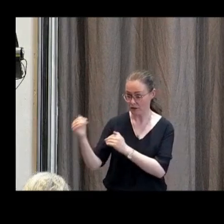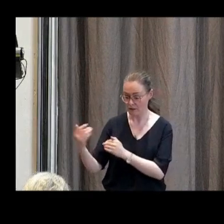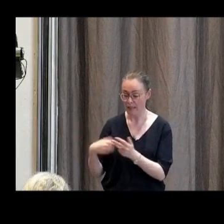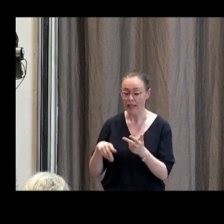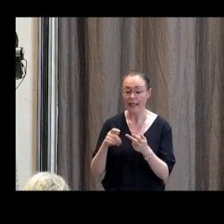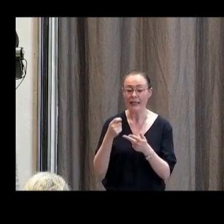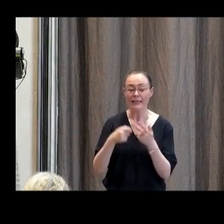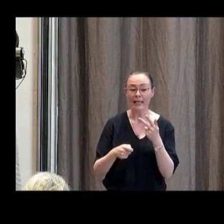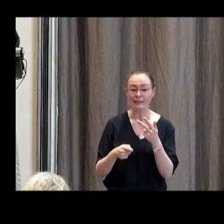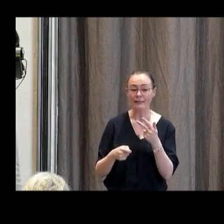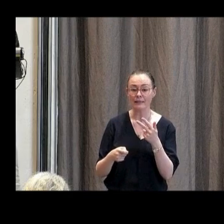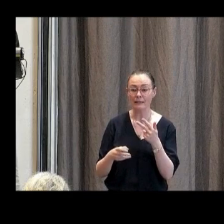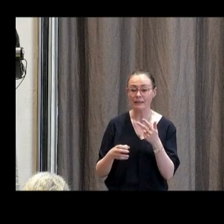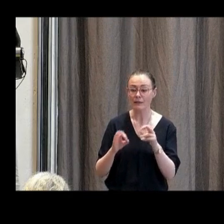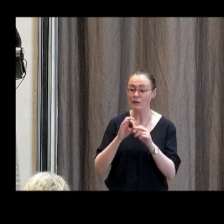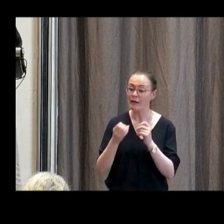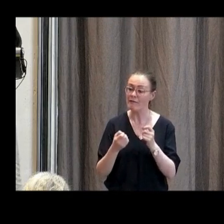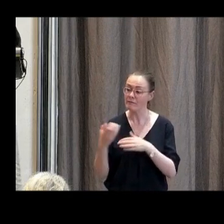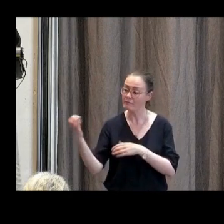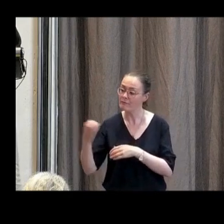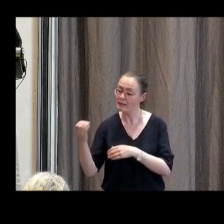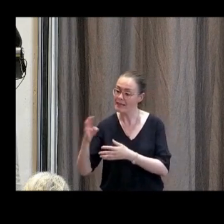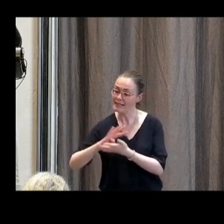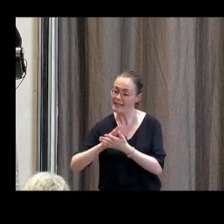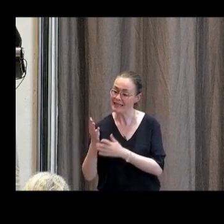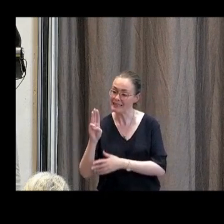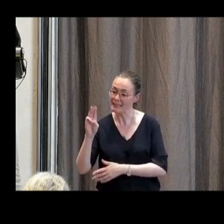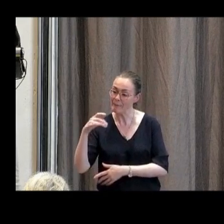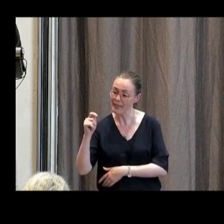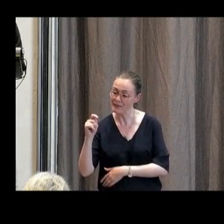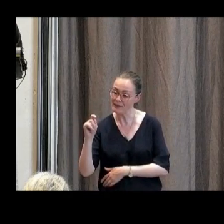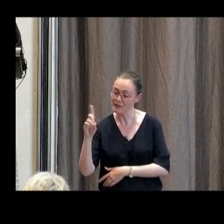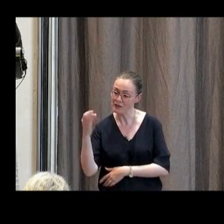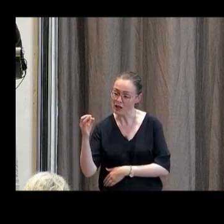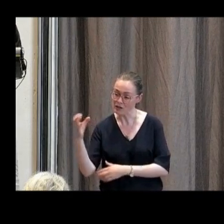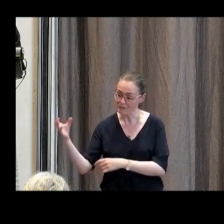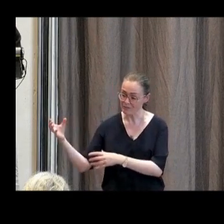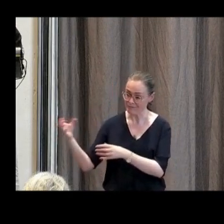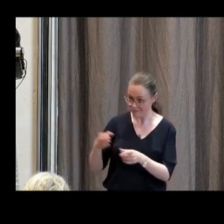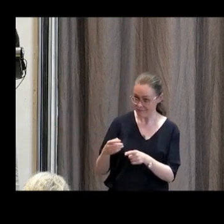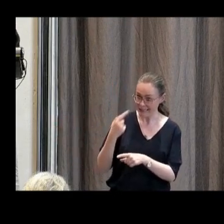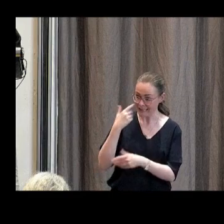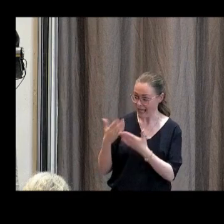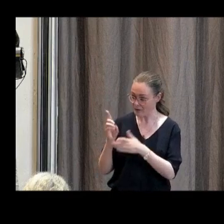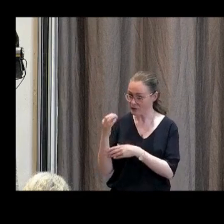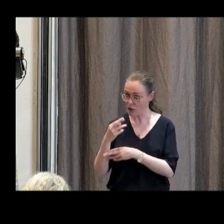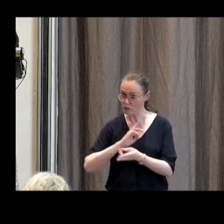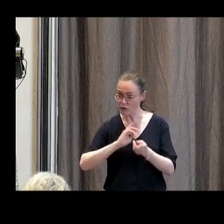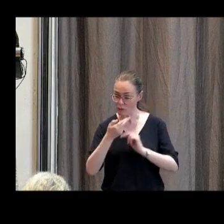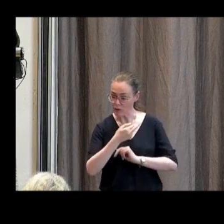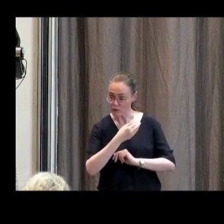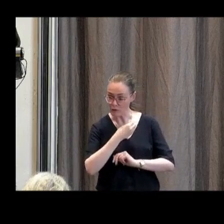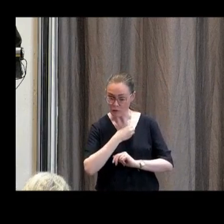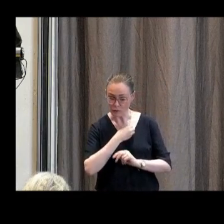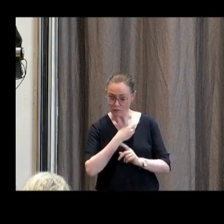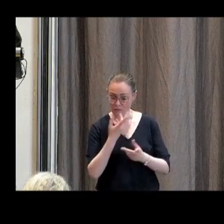Then the group recruited 19 pet dogs and looked at how they would respond, how they responded to